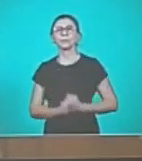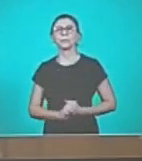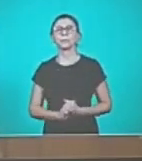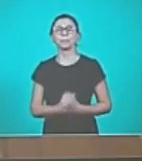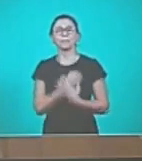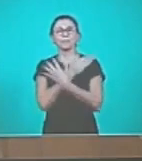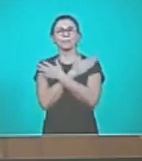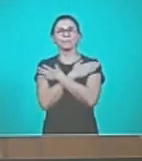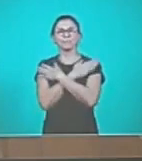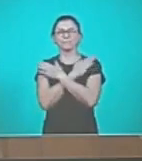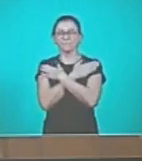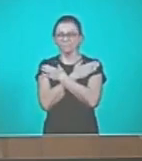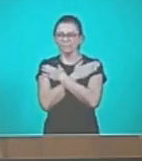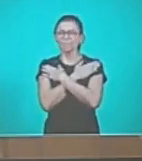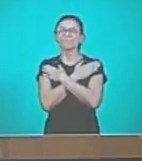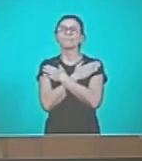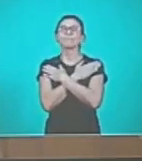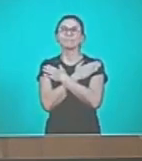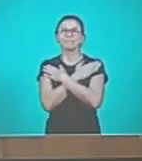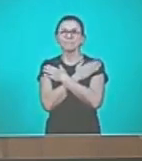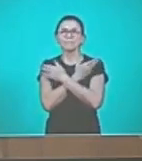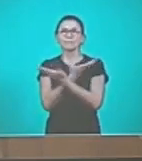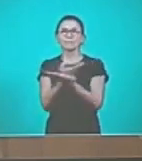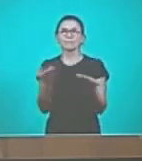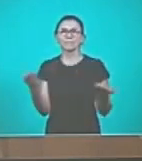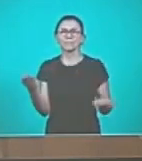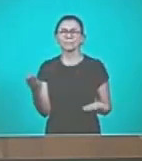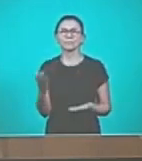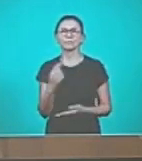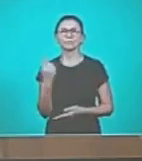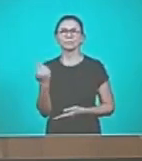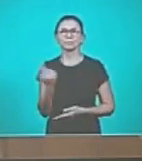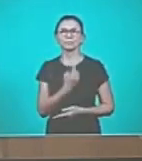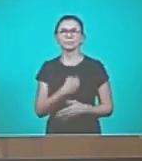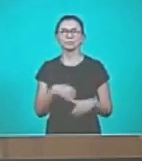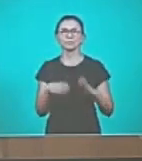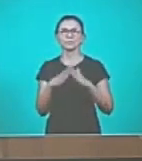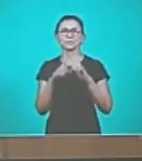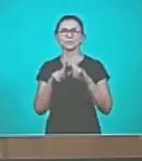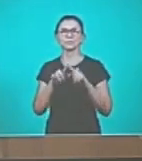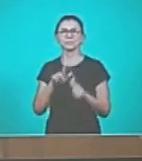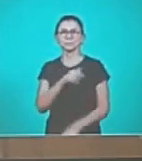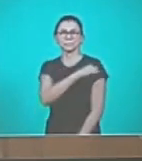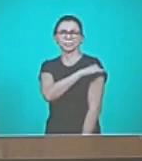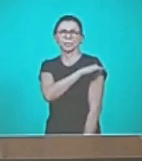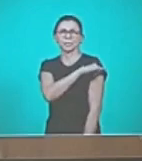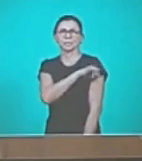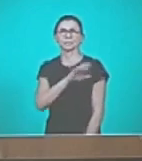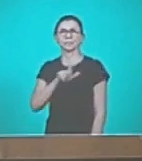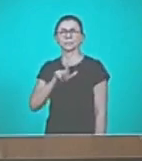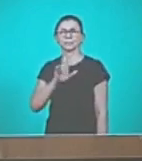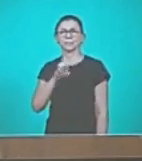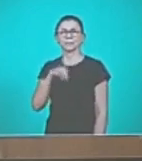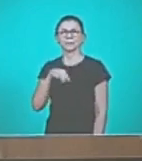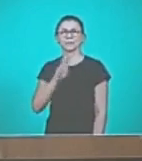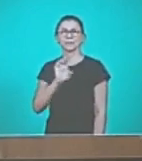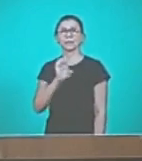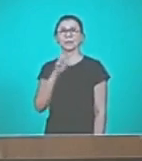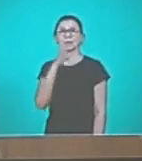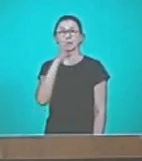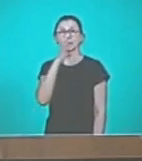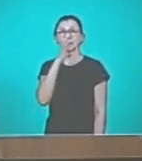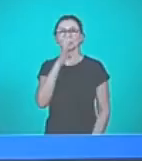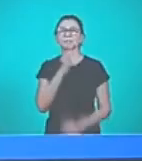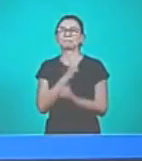Also want to send our friendly greeting to our brethren from the Church of Leme. They are in Leme in Rio de Janeiro. They